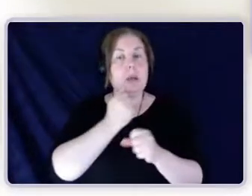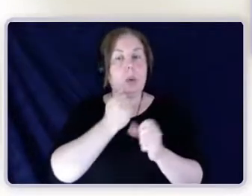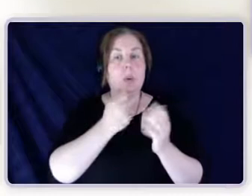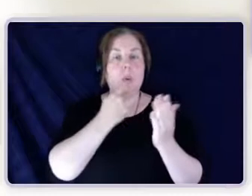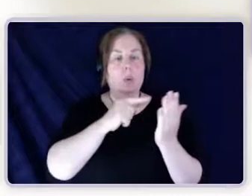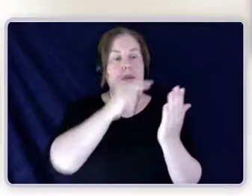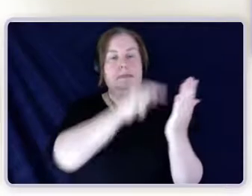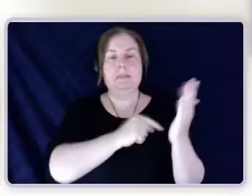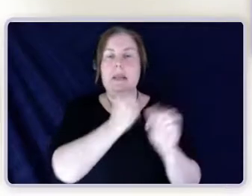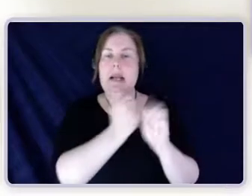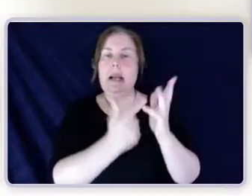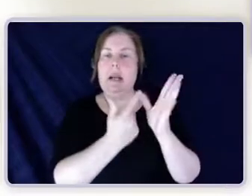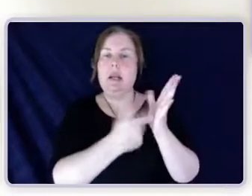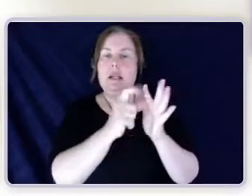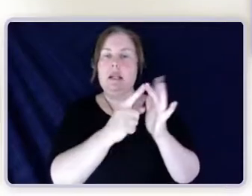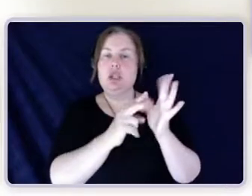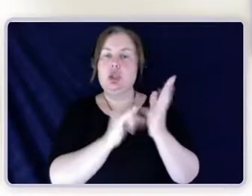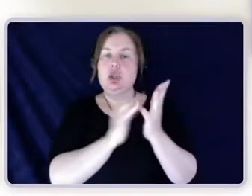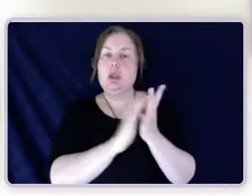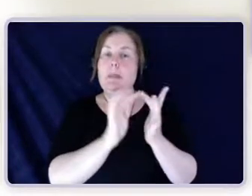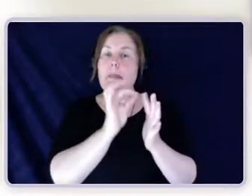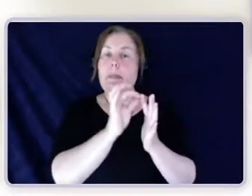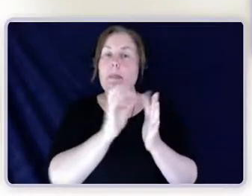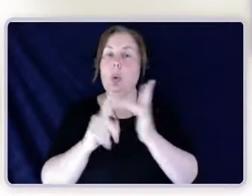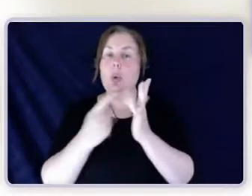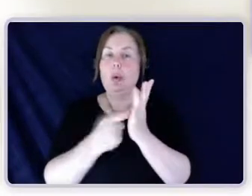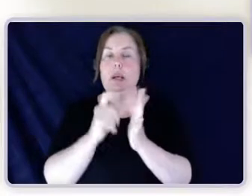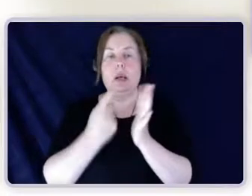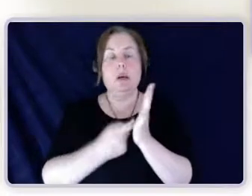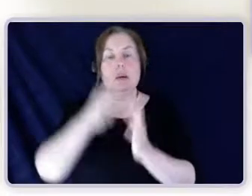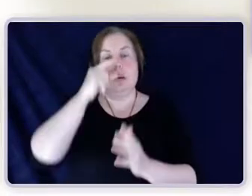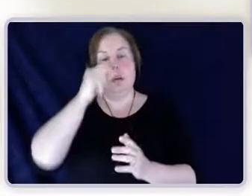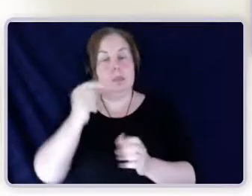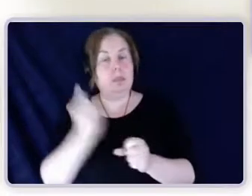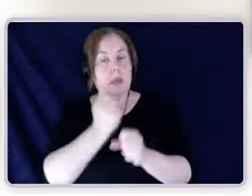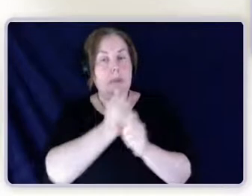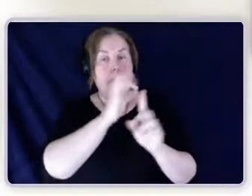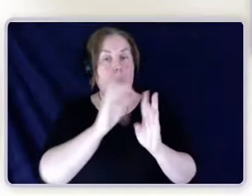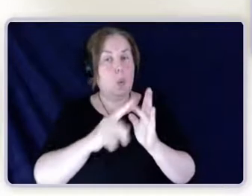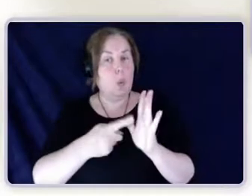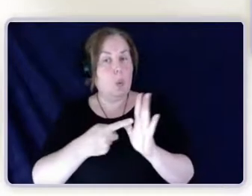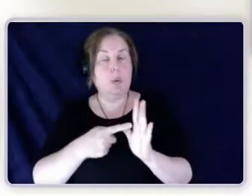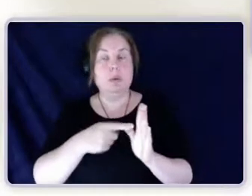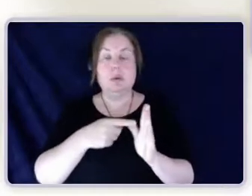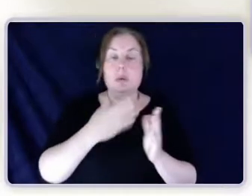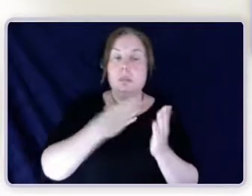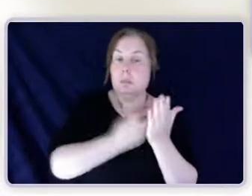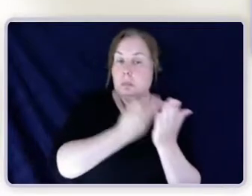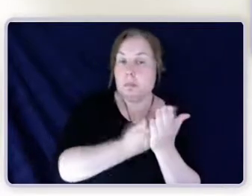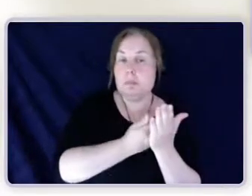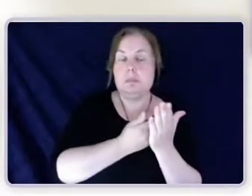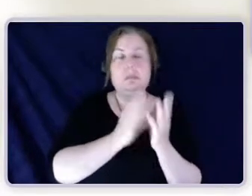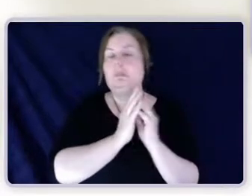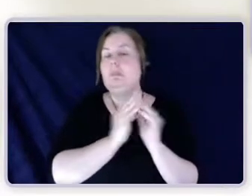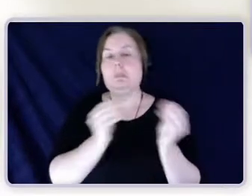an enduring power of attorney, whether it continues, whether it's suspended or revoked, and similarly decisions about supportive